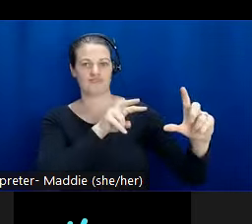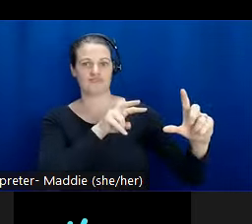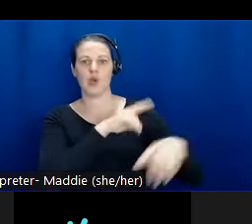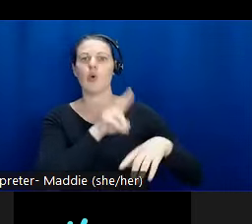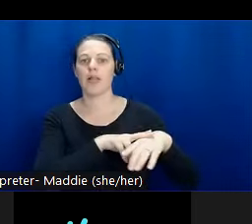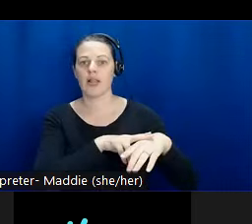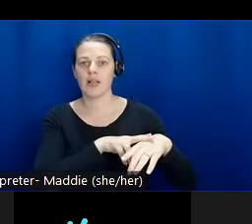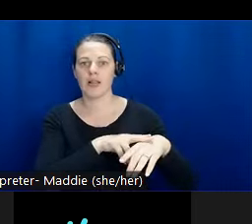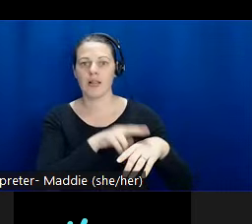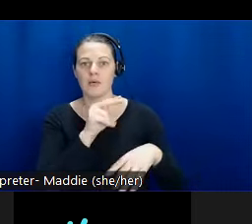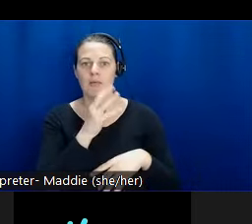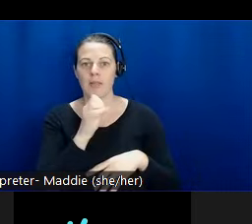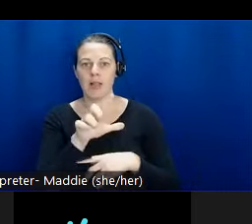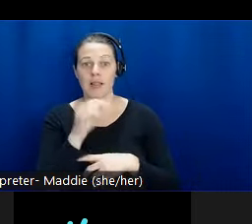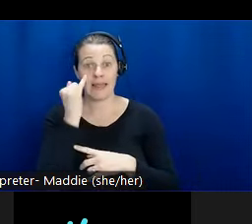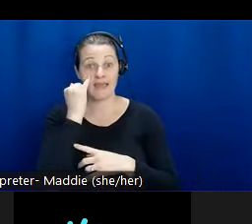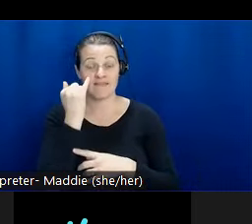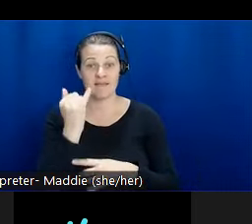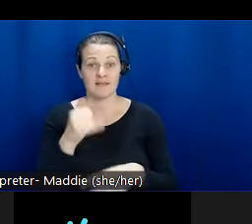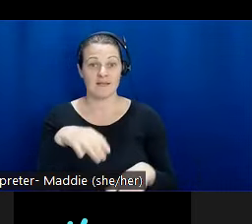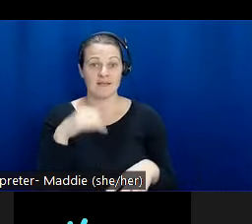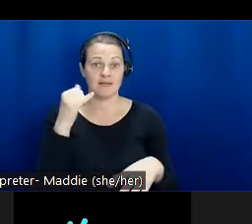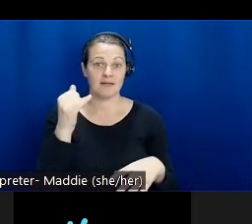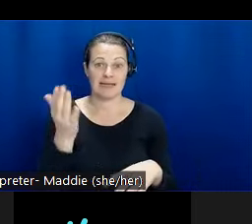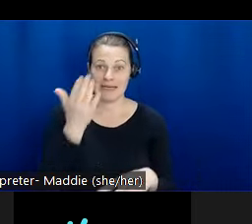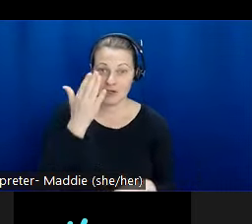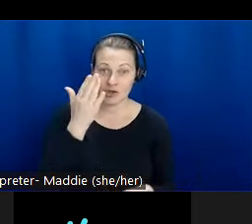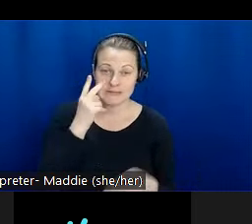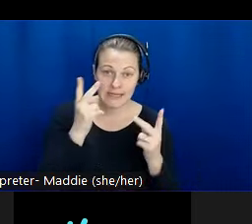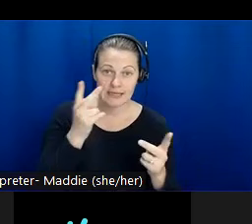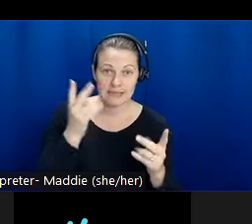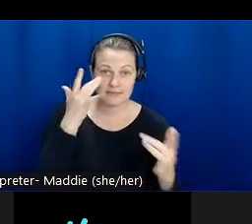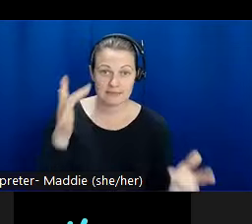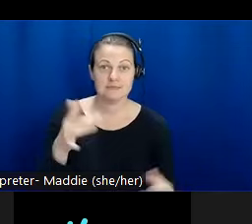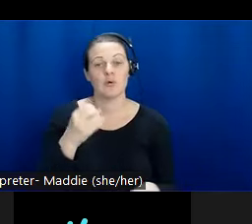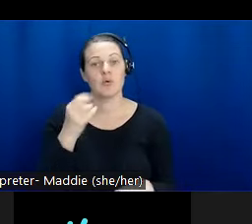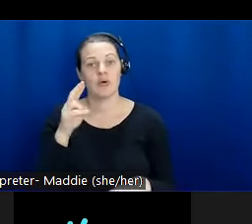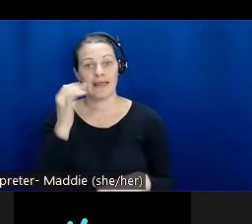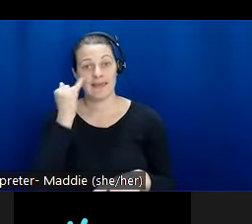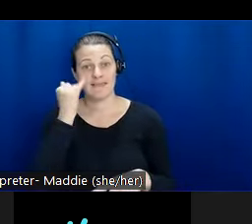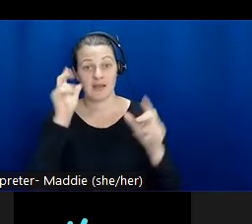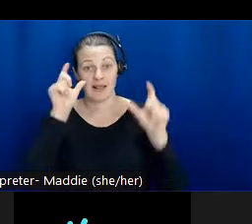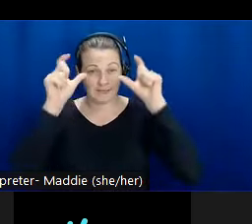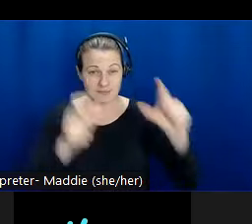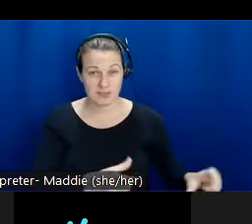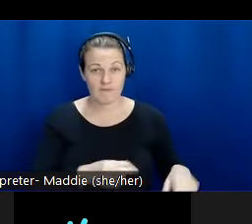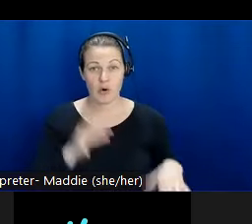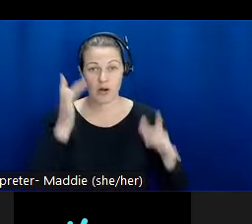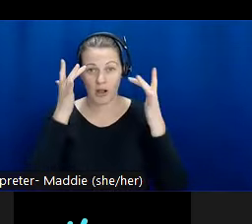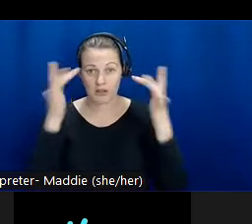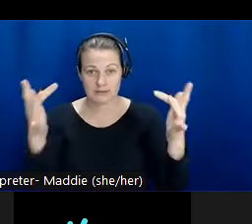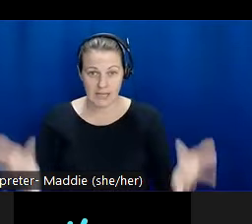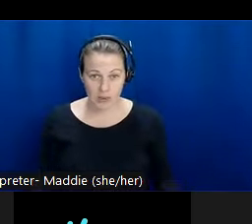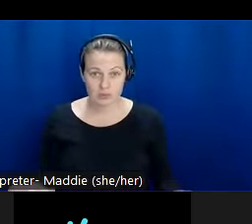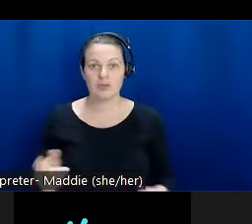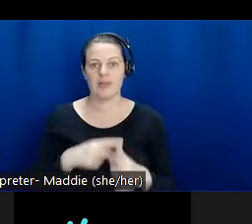very nearsighted and you take your glasses off or you take your contacts out, they're fairly evenly blurry. You have a blurry scene in